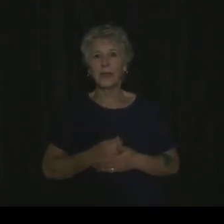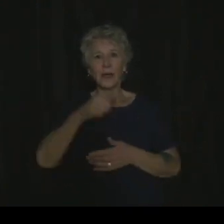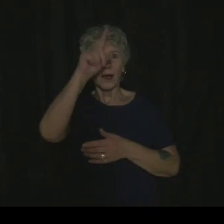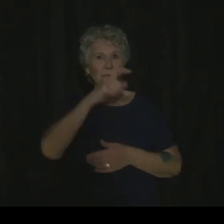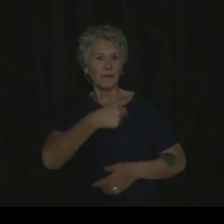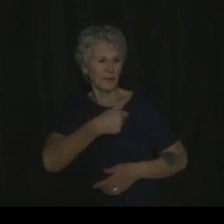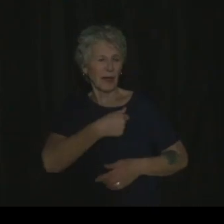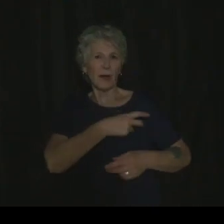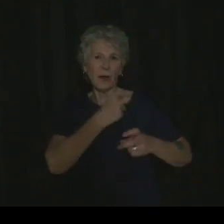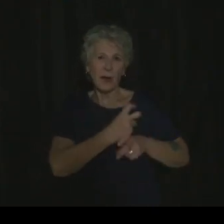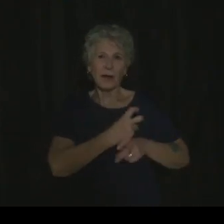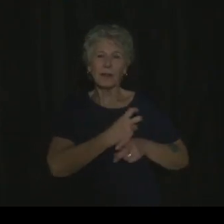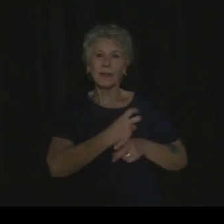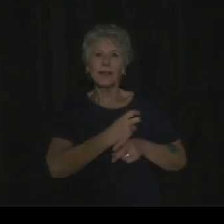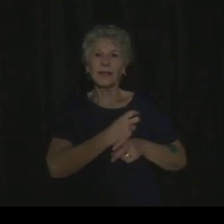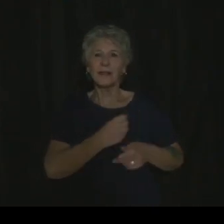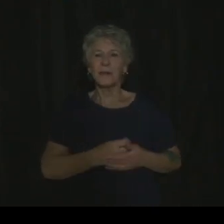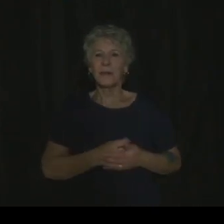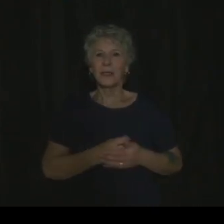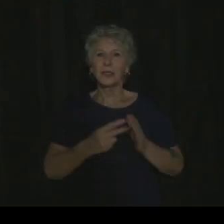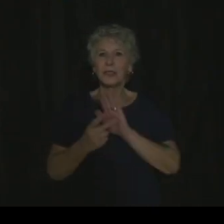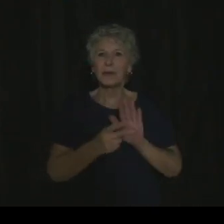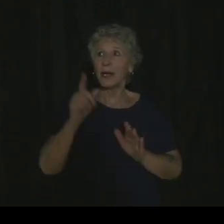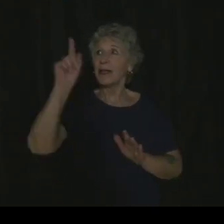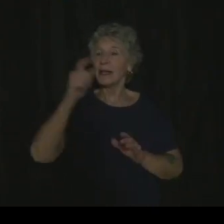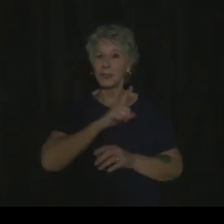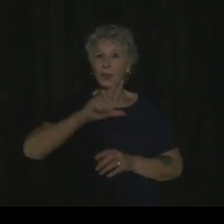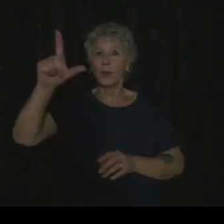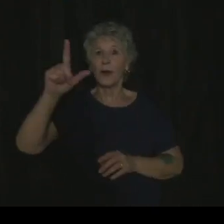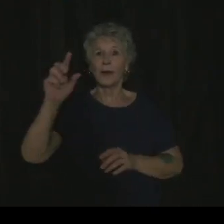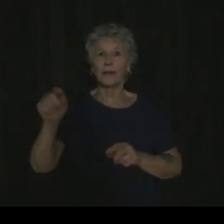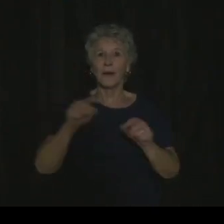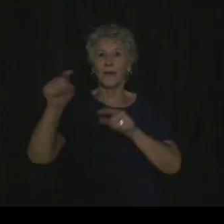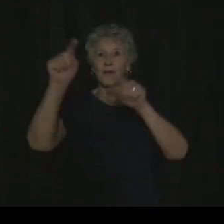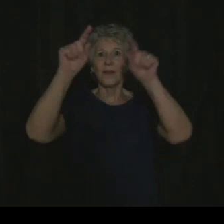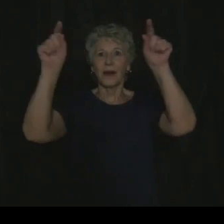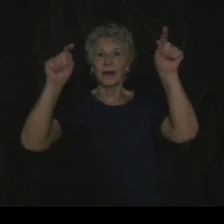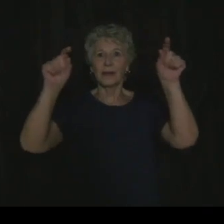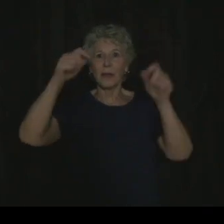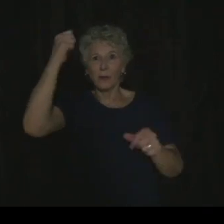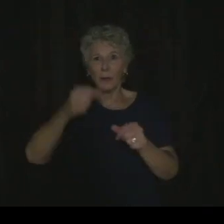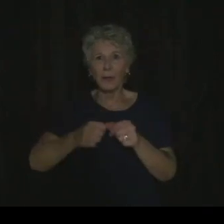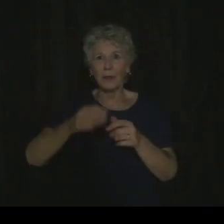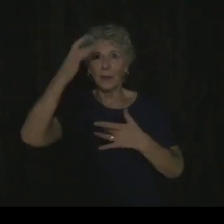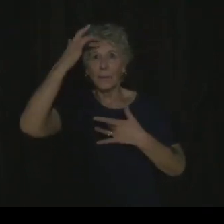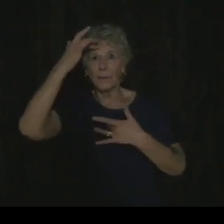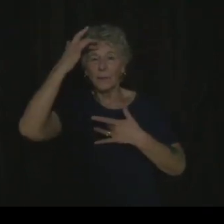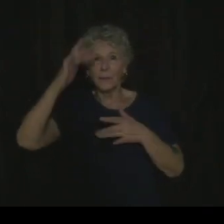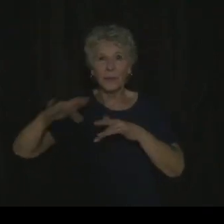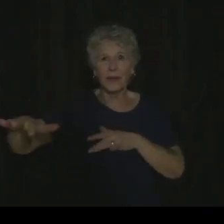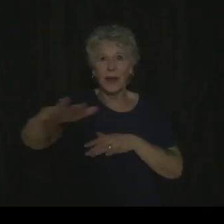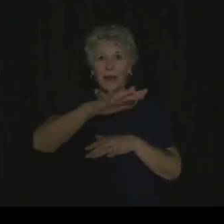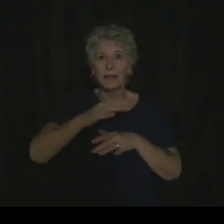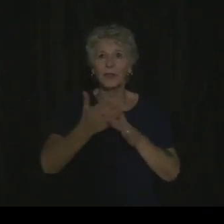hardness allowed God to demonstrate that he's the Lord of the flies. You remember the plagues? Through the